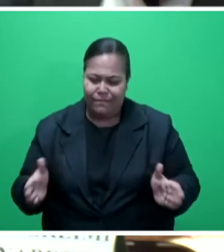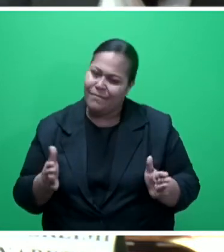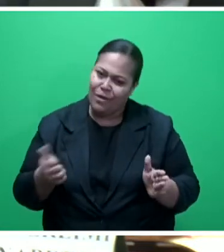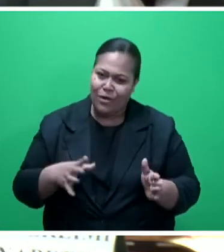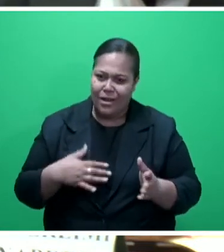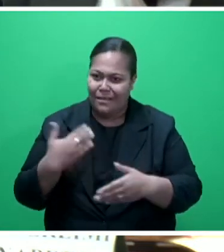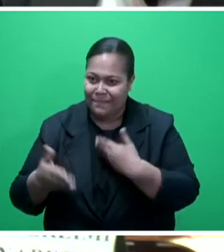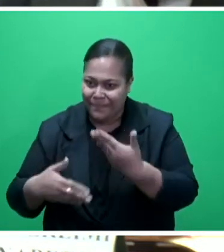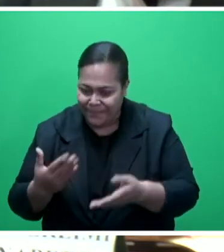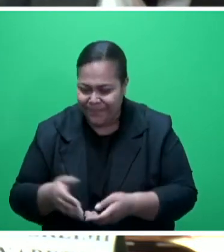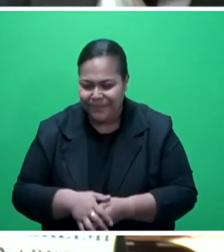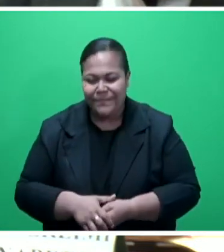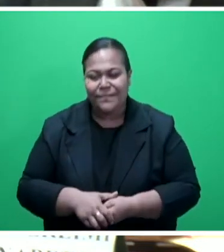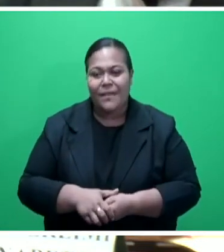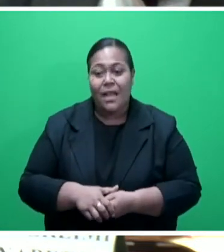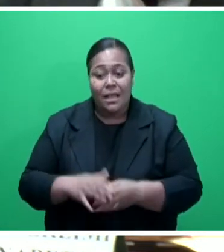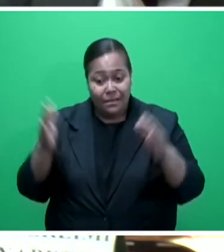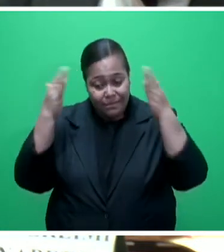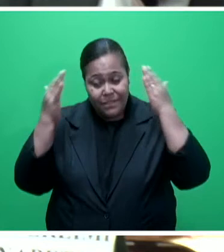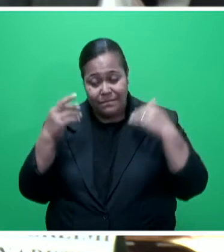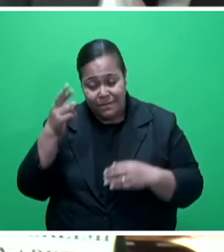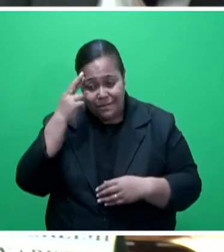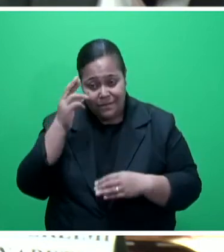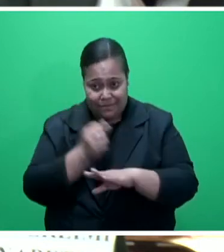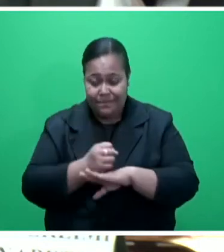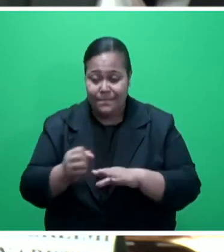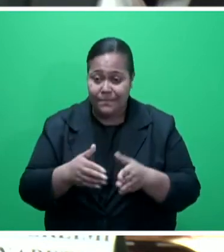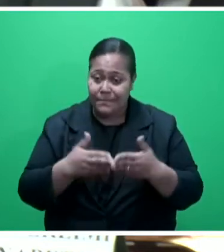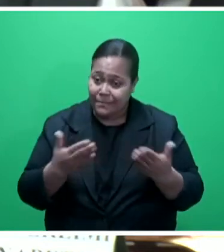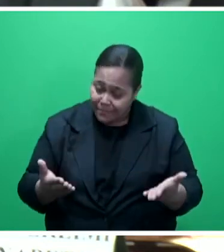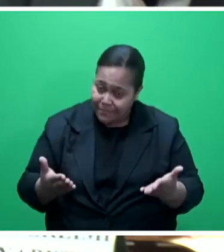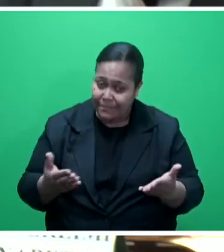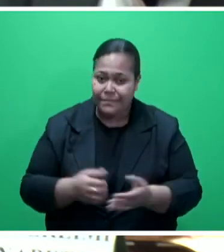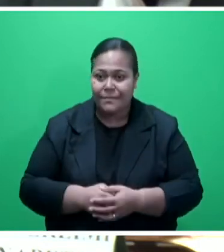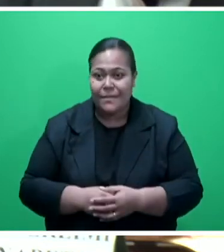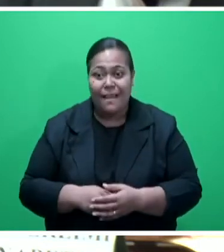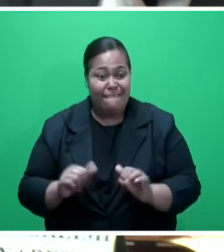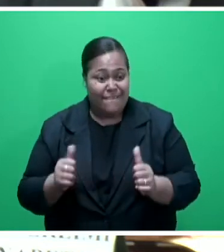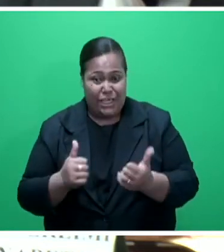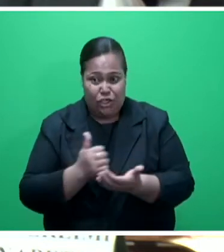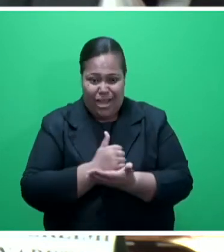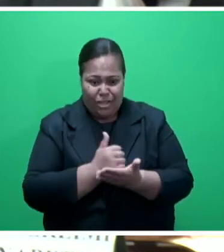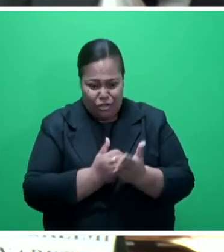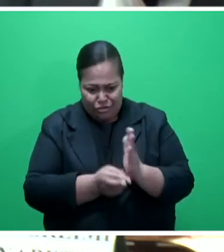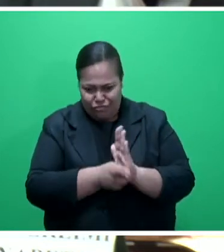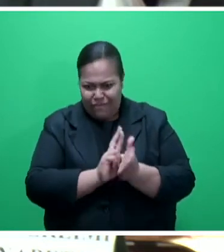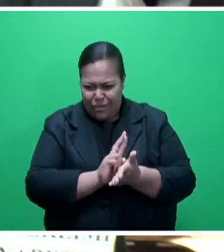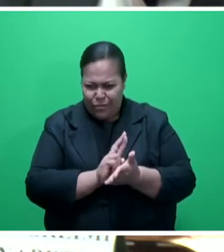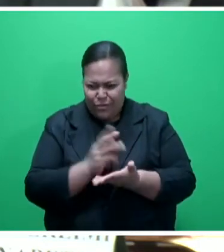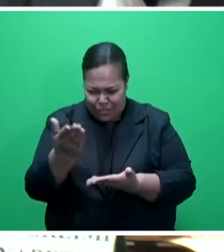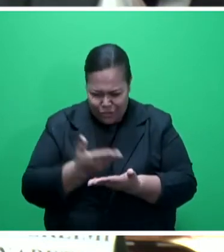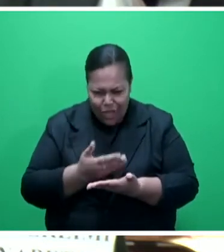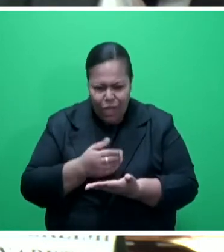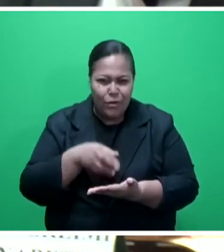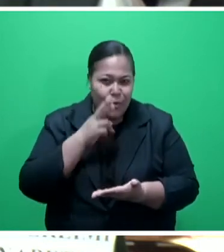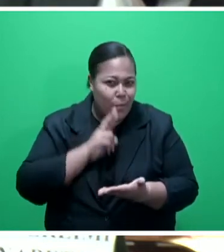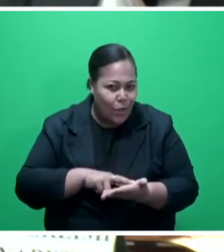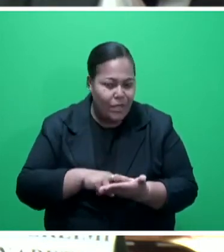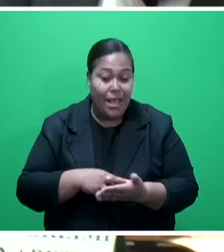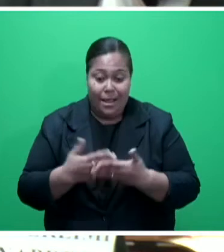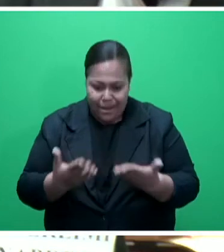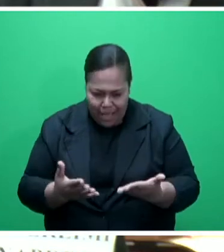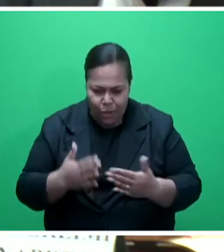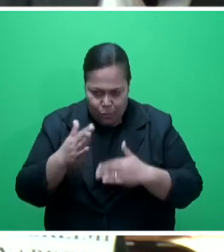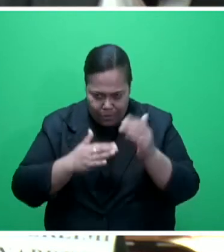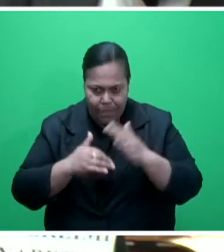earlier. Mr. Speaker, sir, government is now conducting after-action reviews at divisional and national level and will build upon the